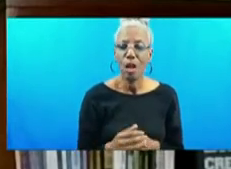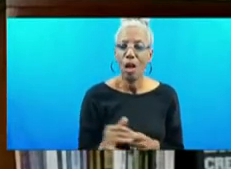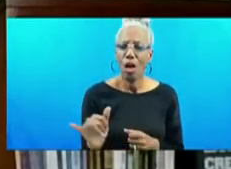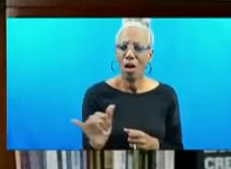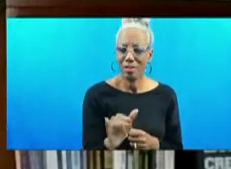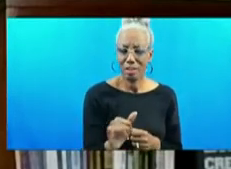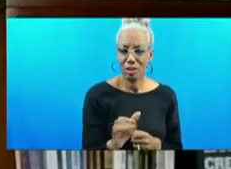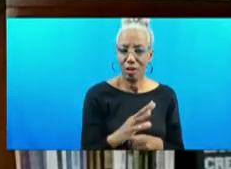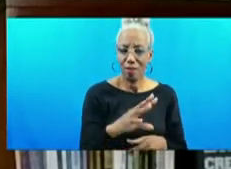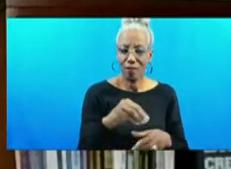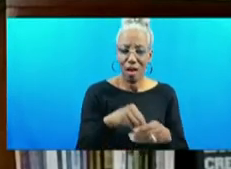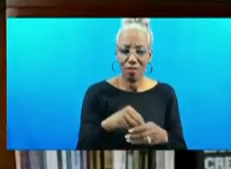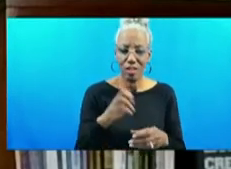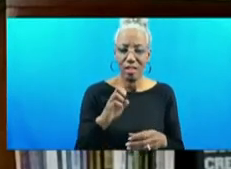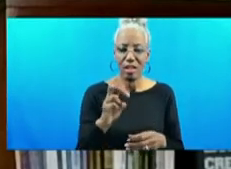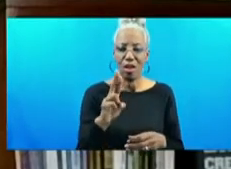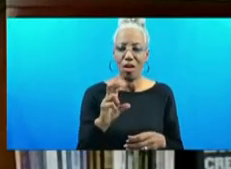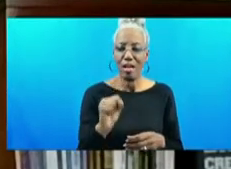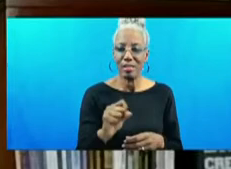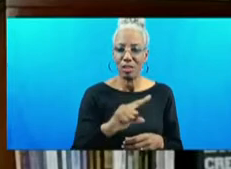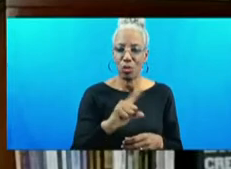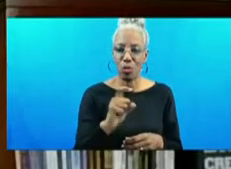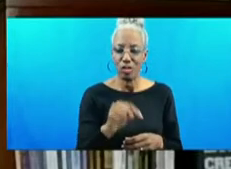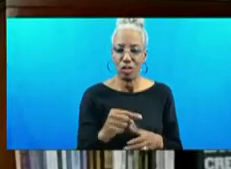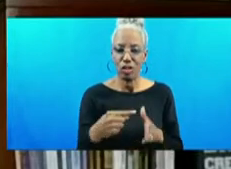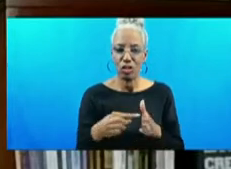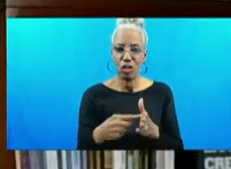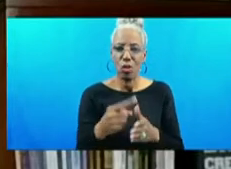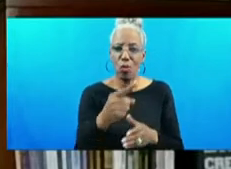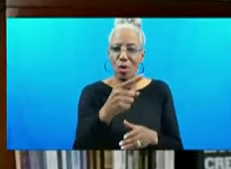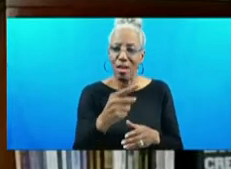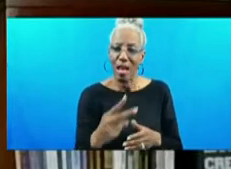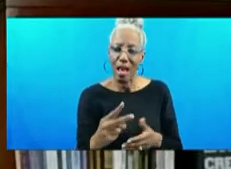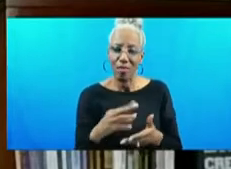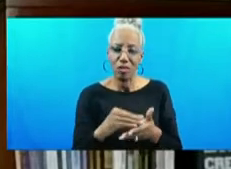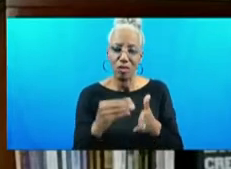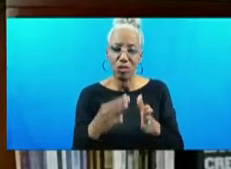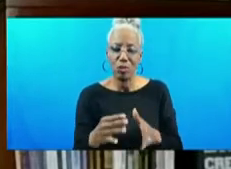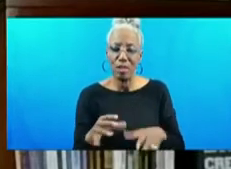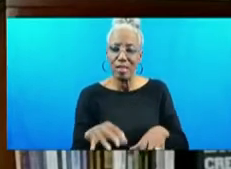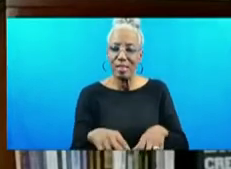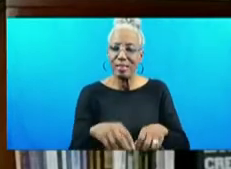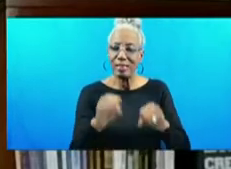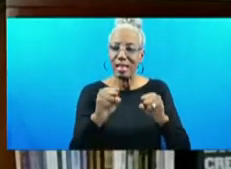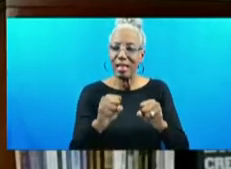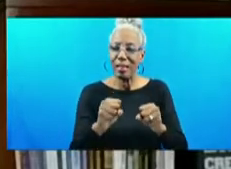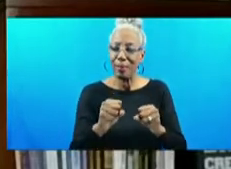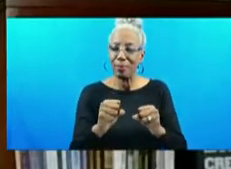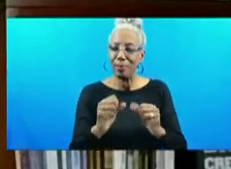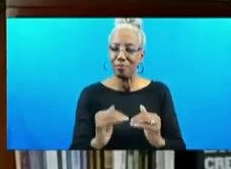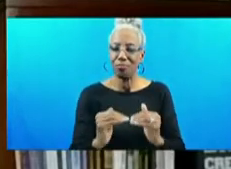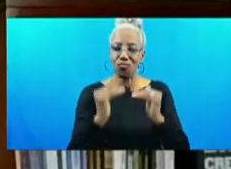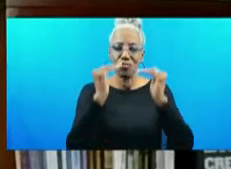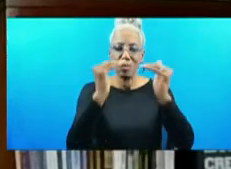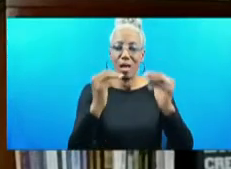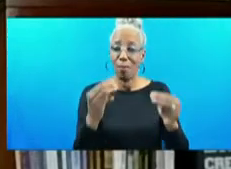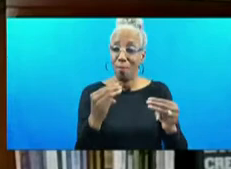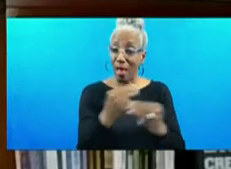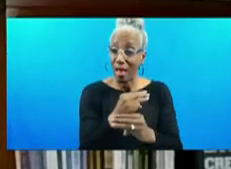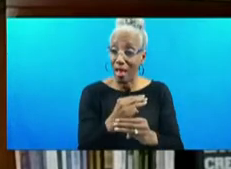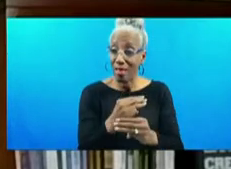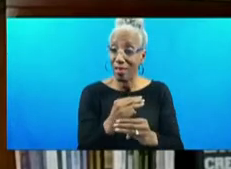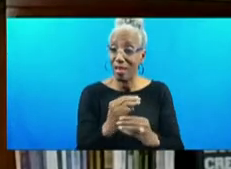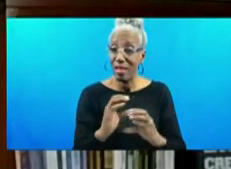nearly half of the students who take accelerated math courses in fourth grade and fifth grade elect to stop